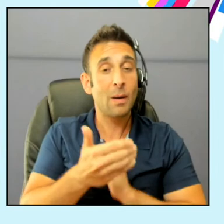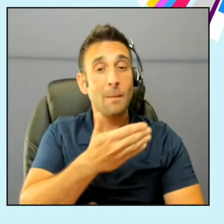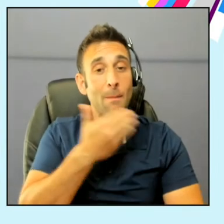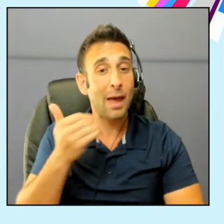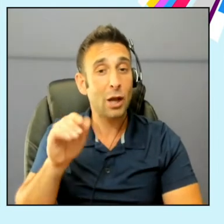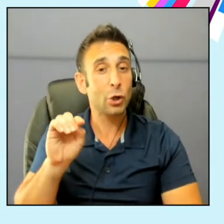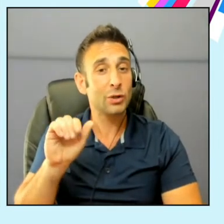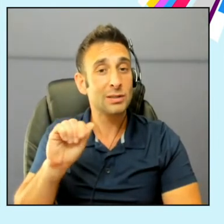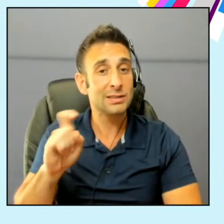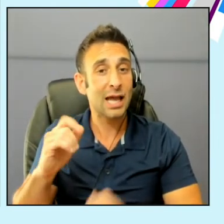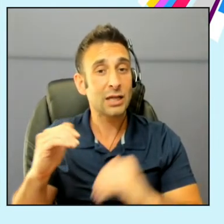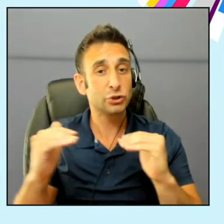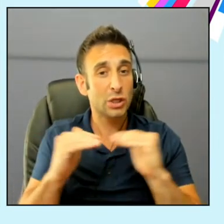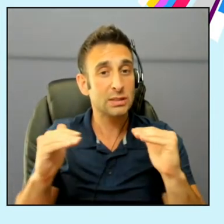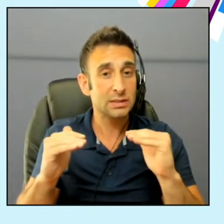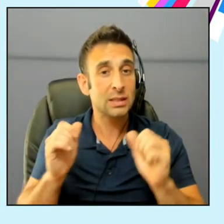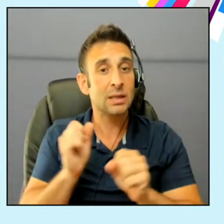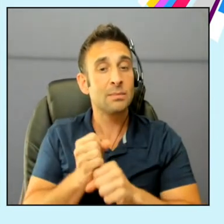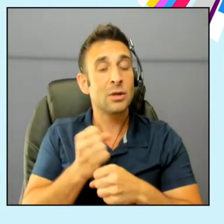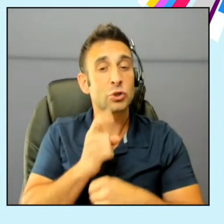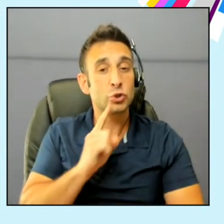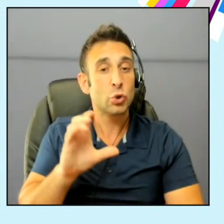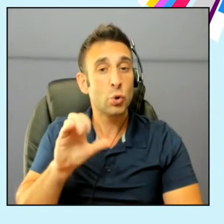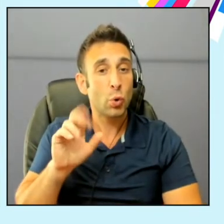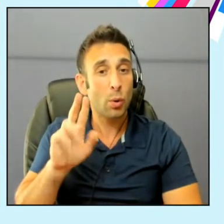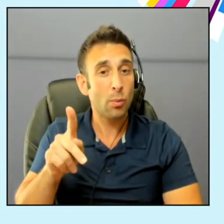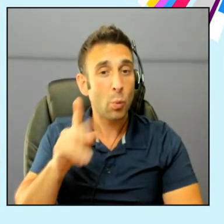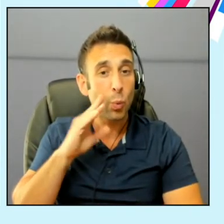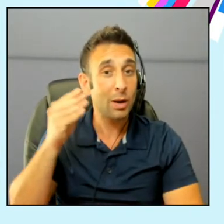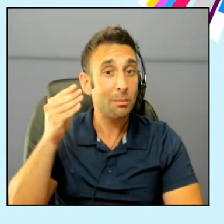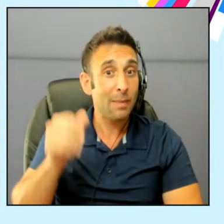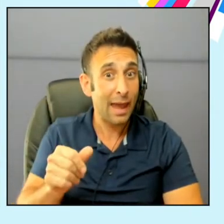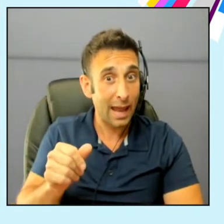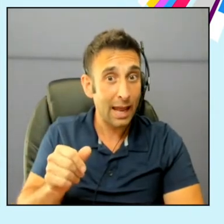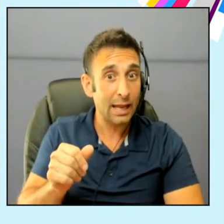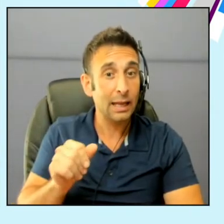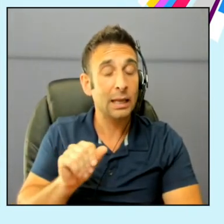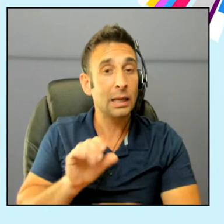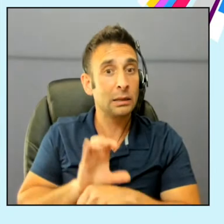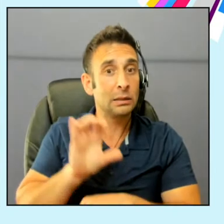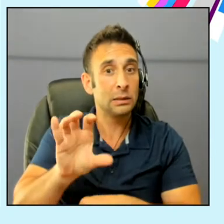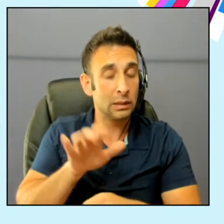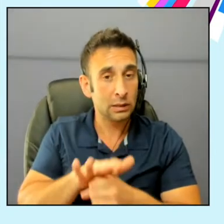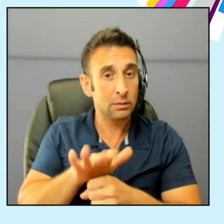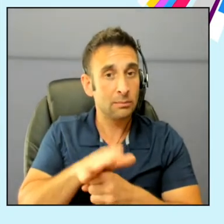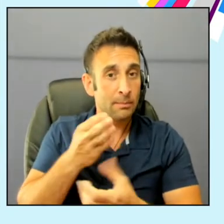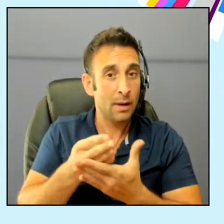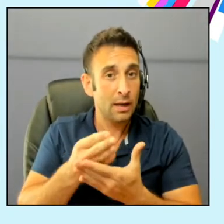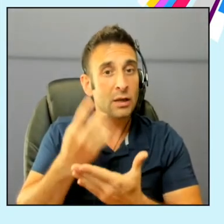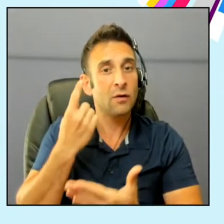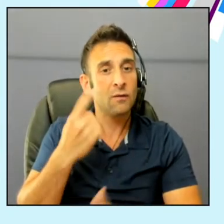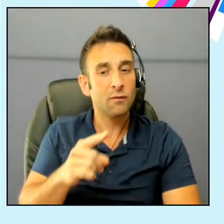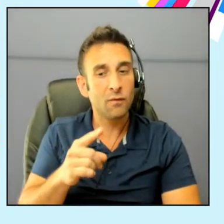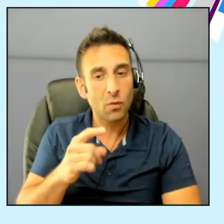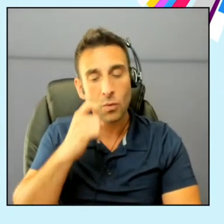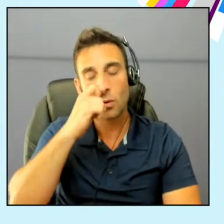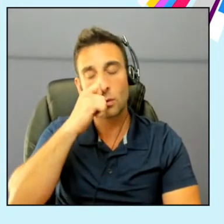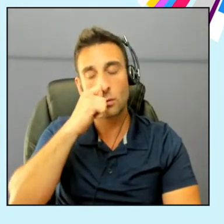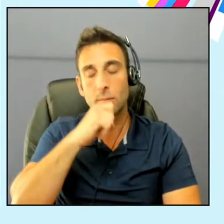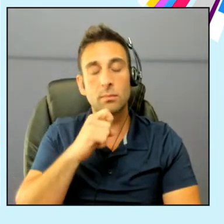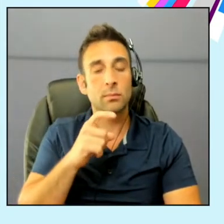for making sure corporations pay a larger sum or fee of money for what they accumulate in